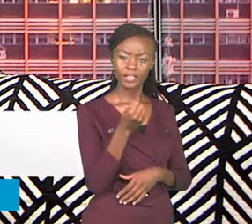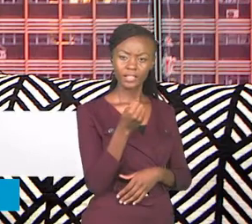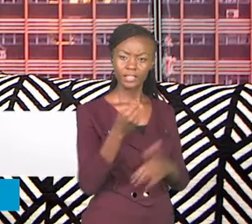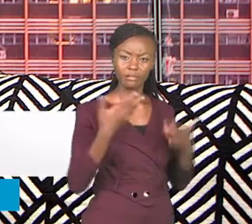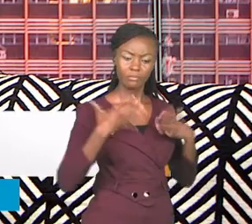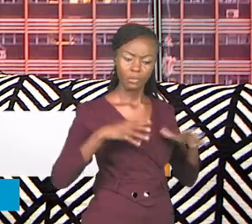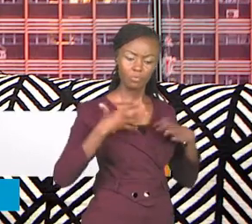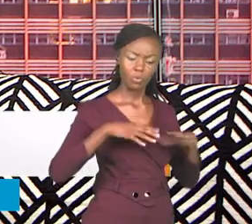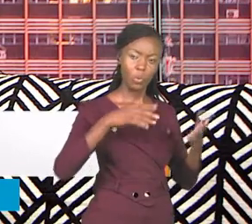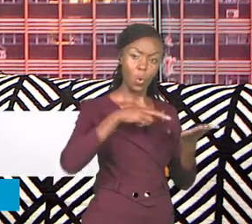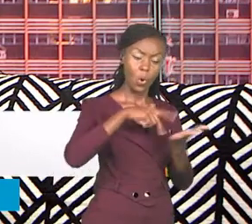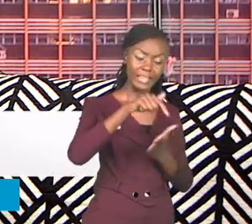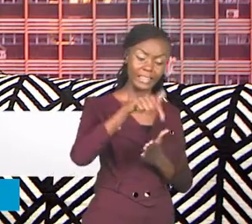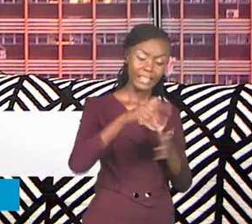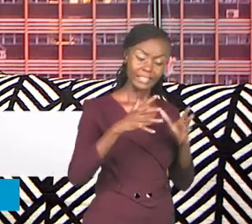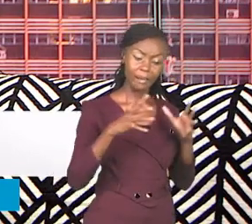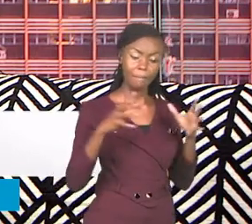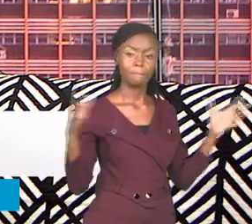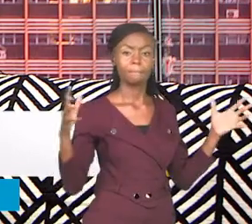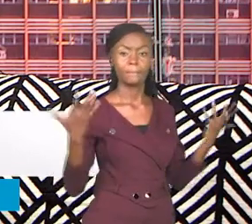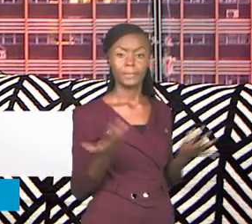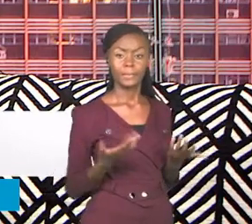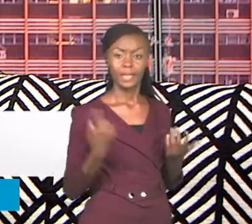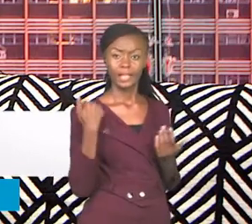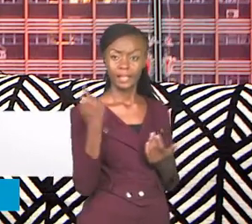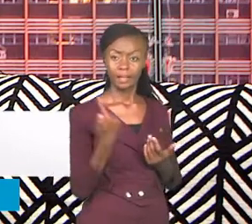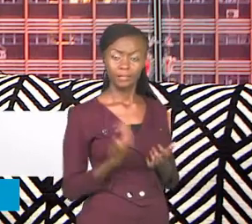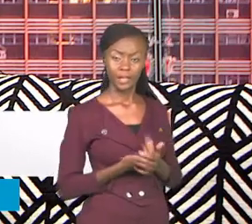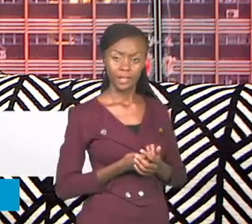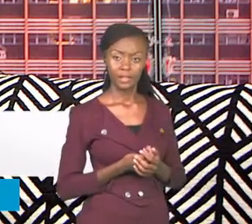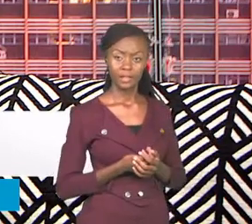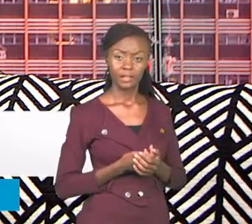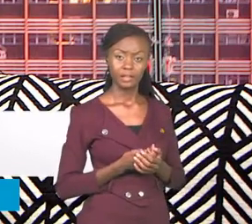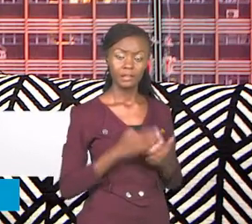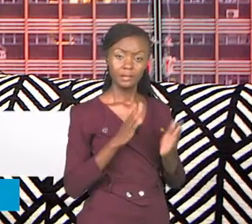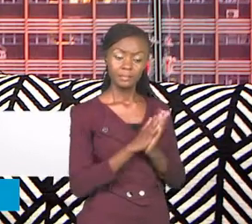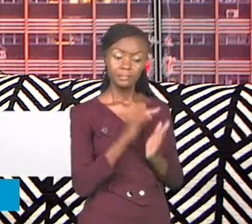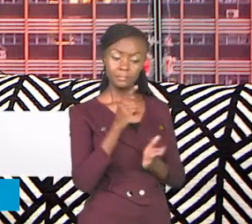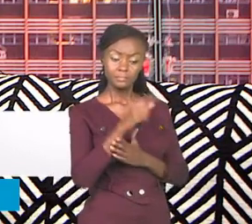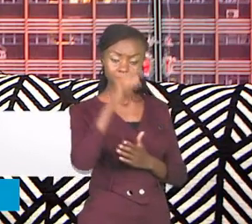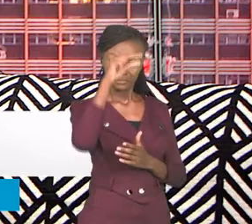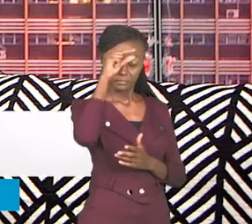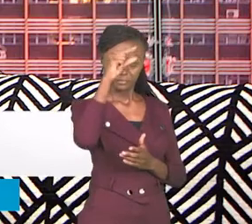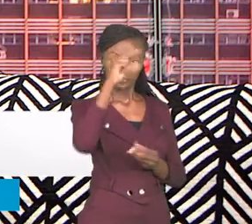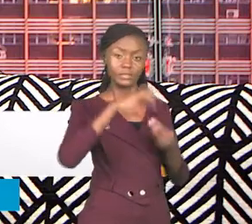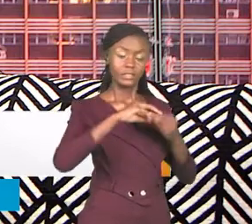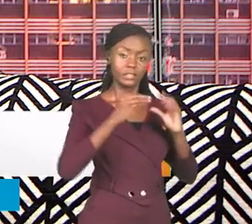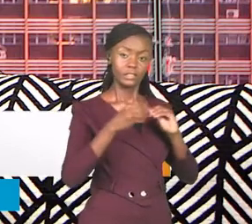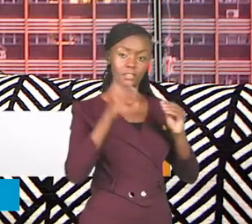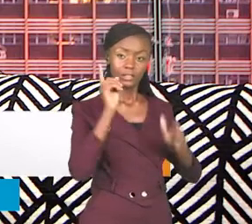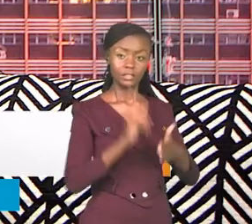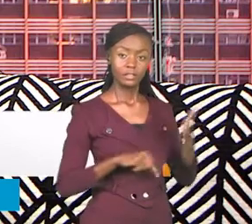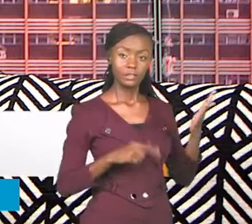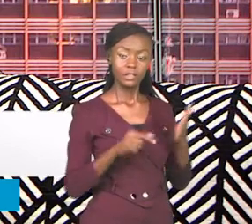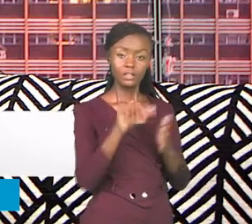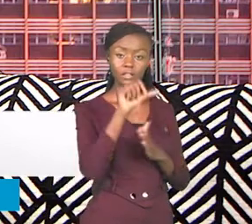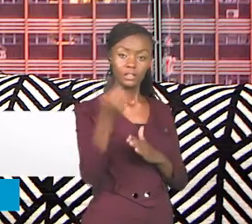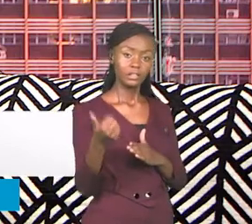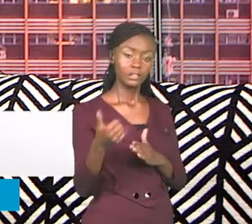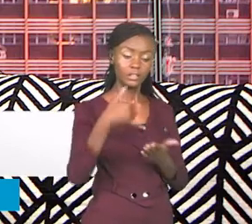pedestrians. It was a big number. Yeah. And the government formed an interagency